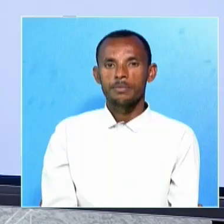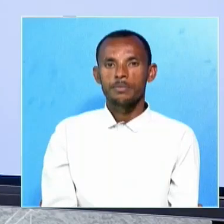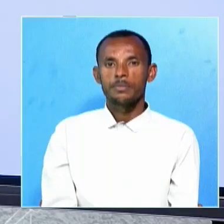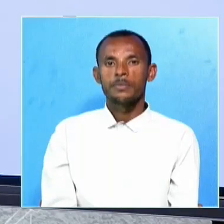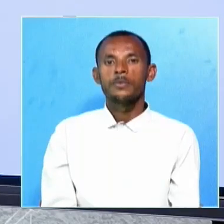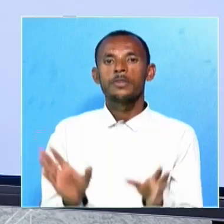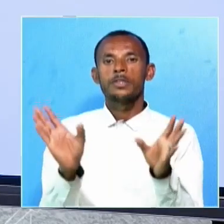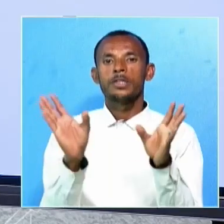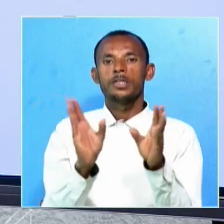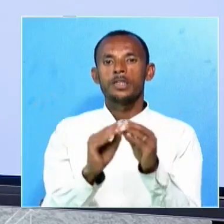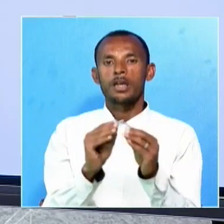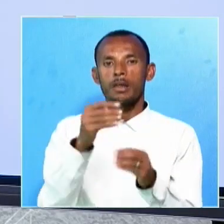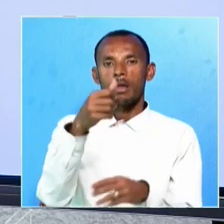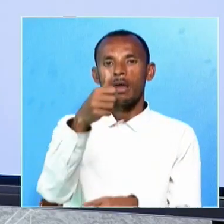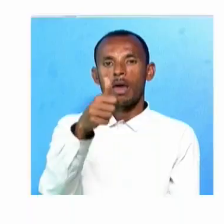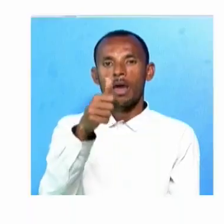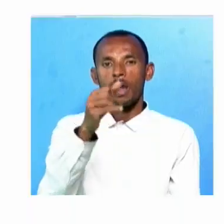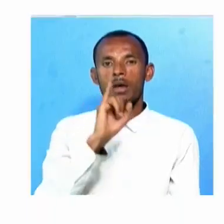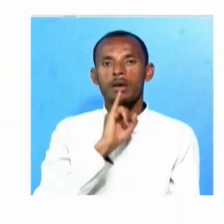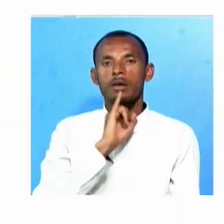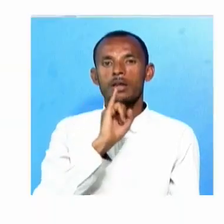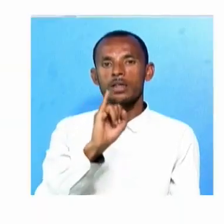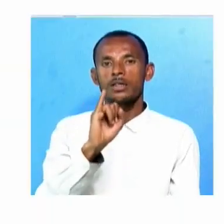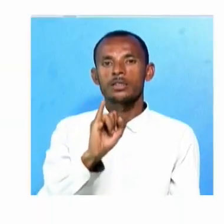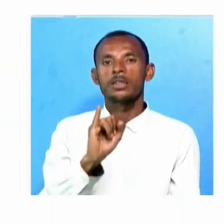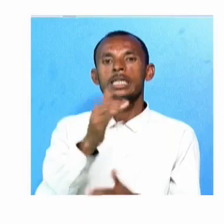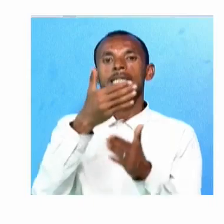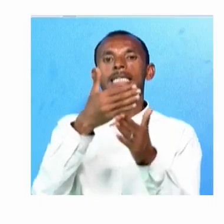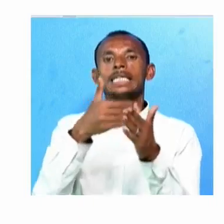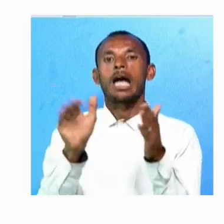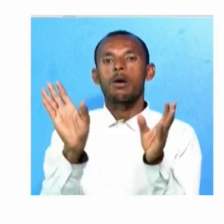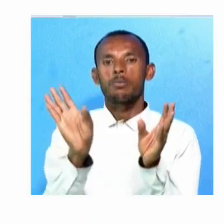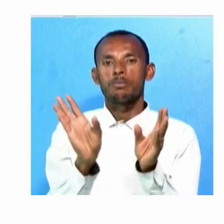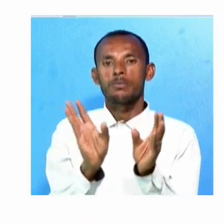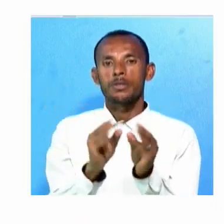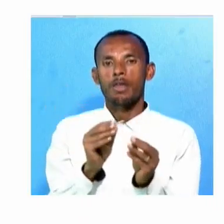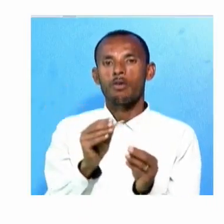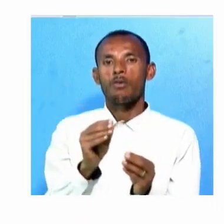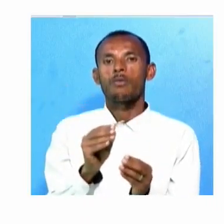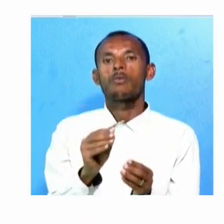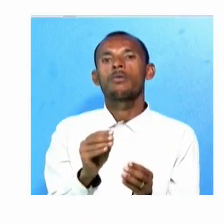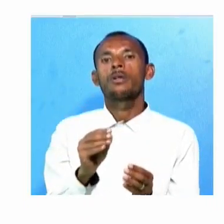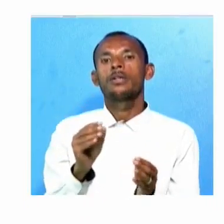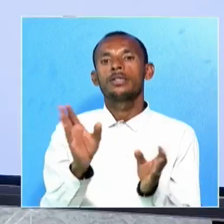Set A is subset of set B.